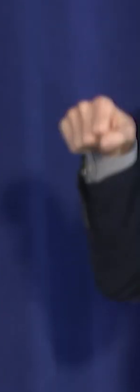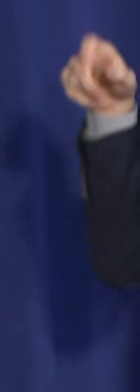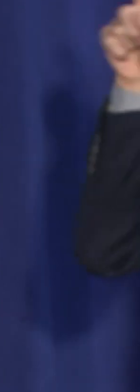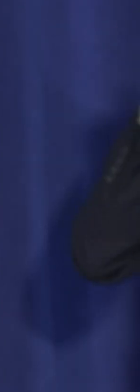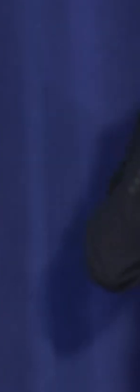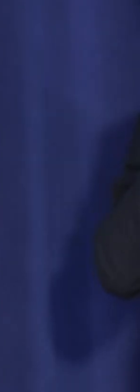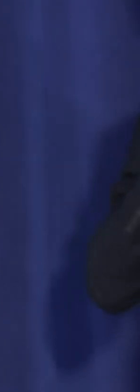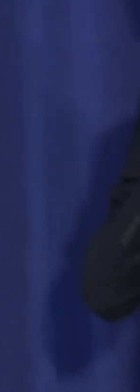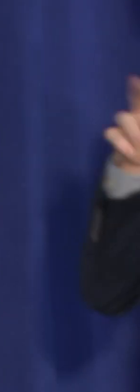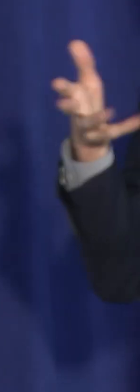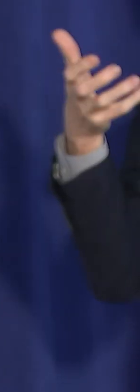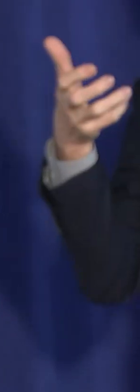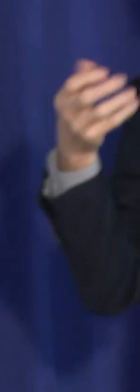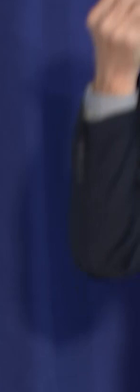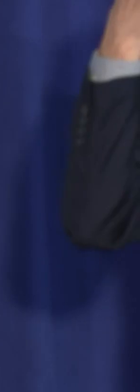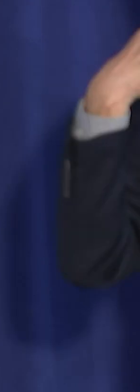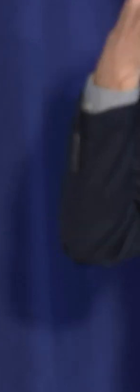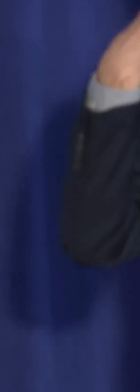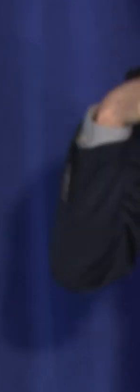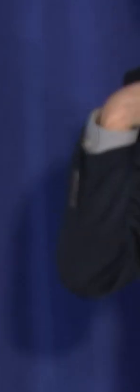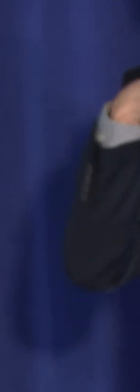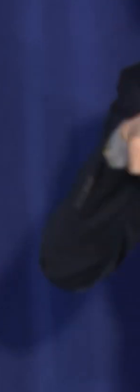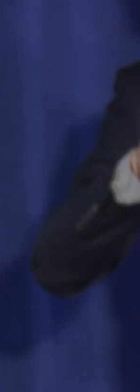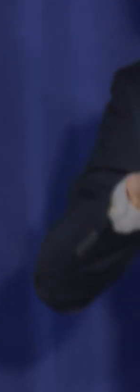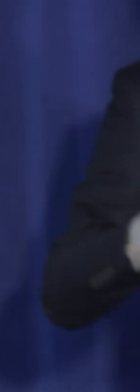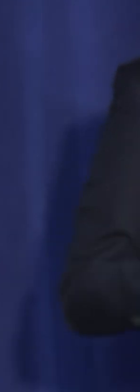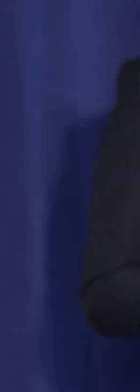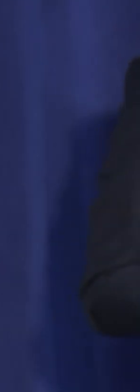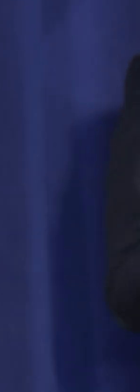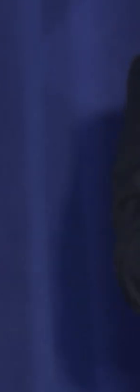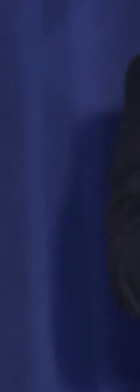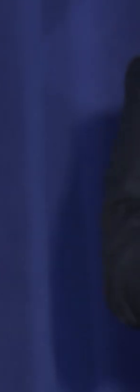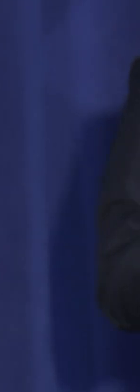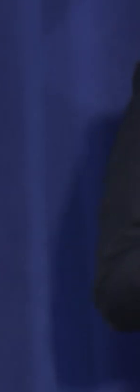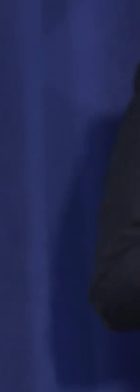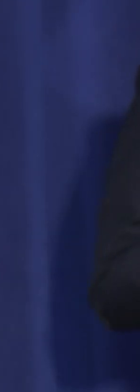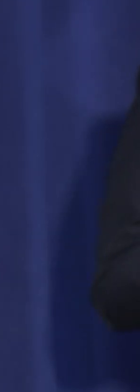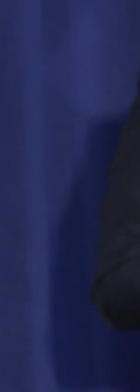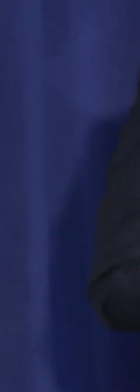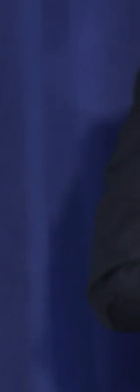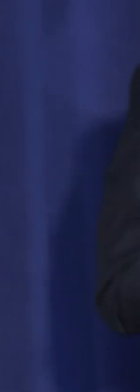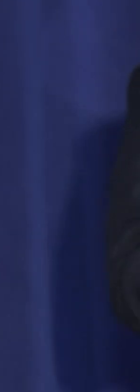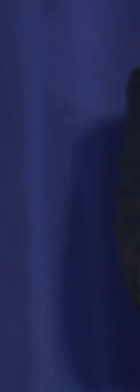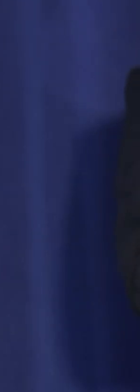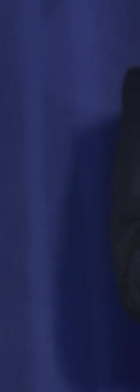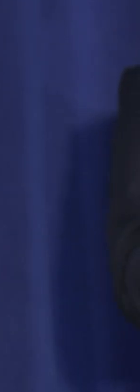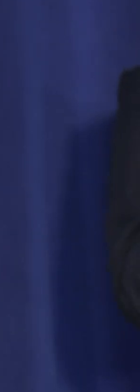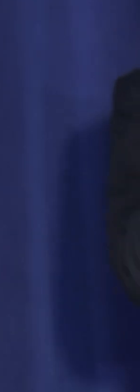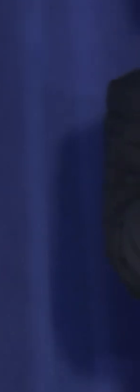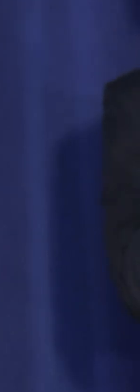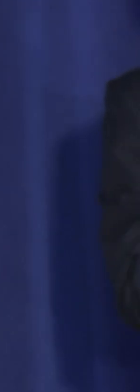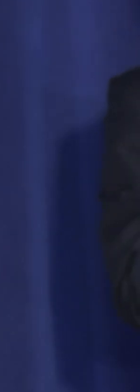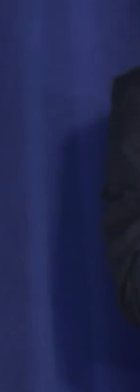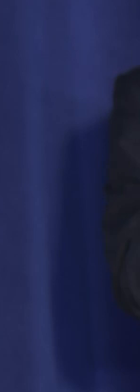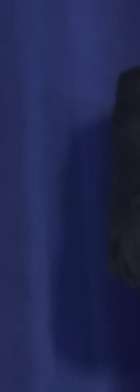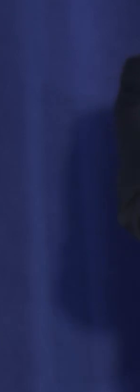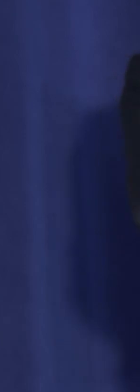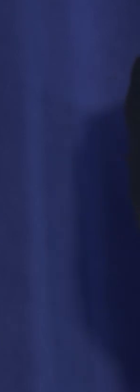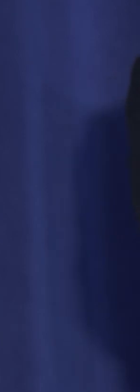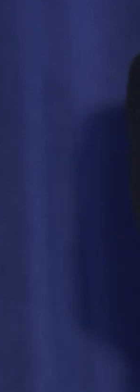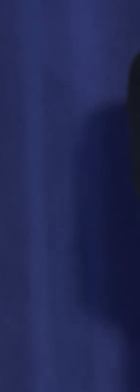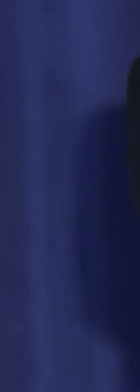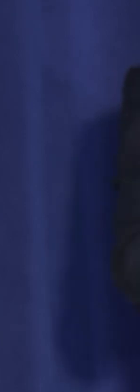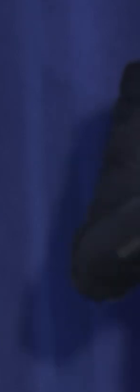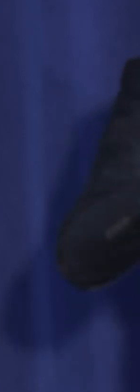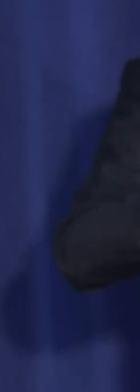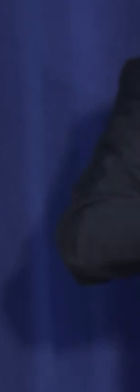lot we still don't understand. I will tell you, one of the things that was the most interesting to me as vaccines started to come out